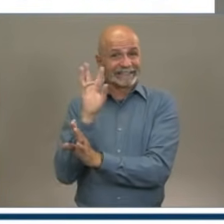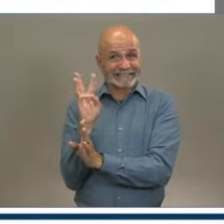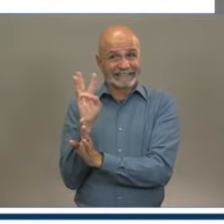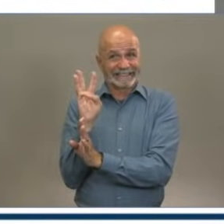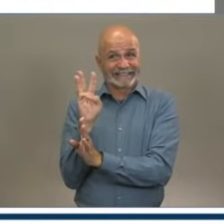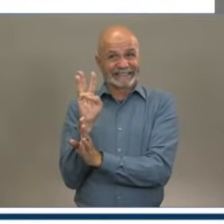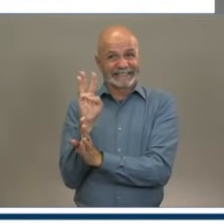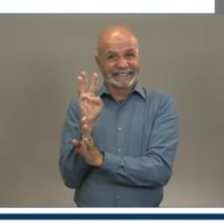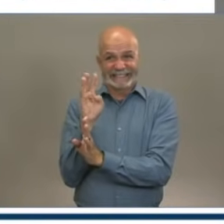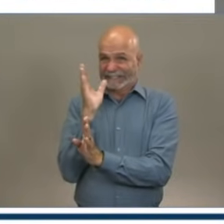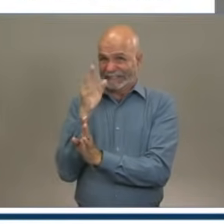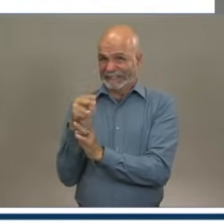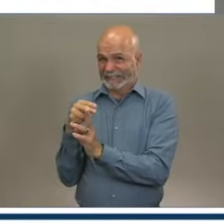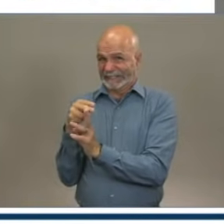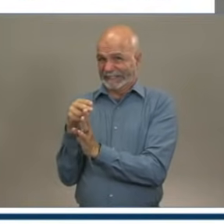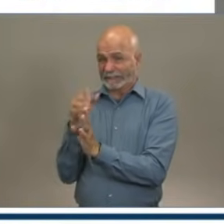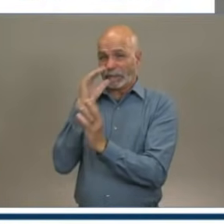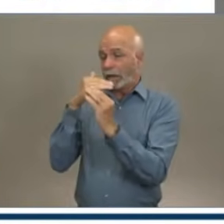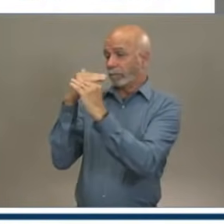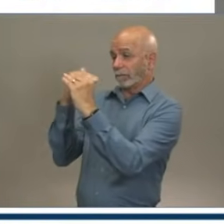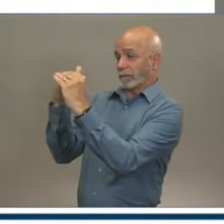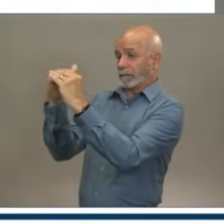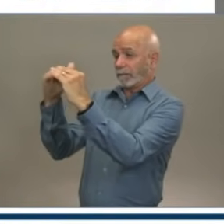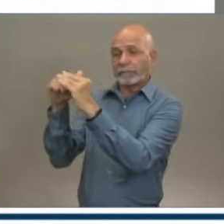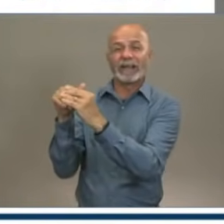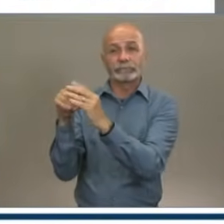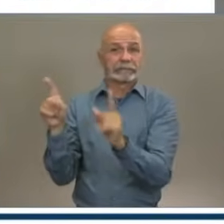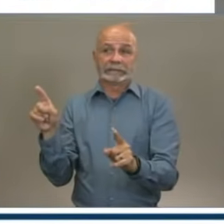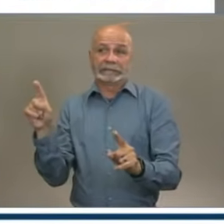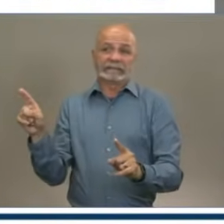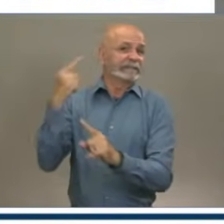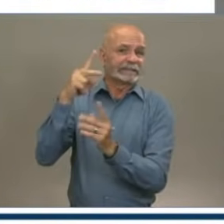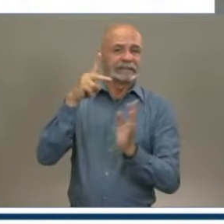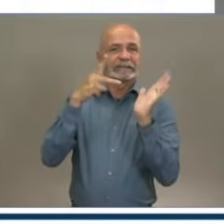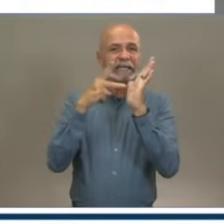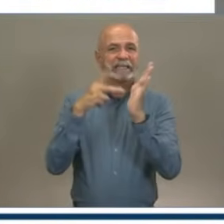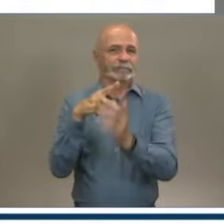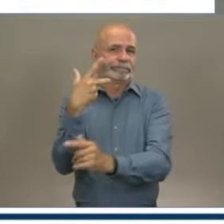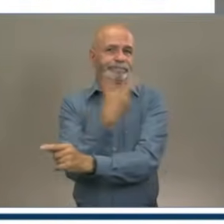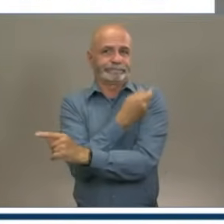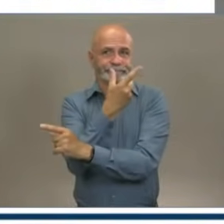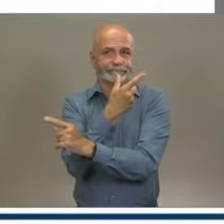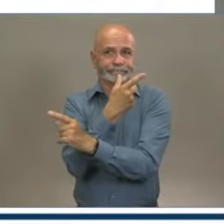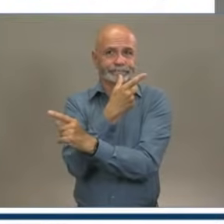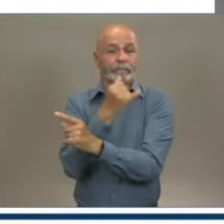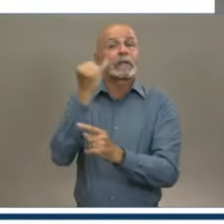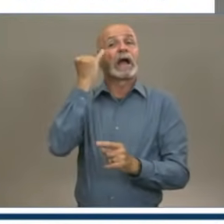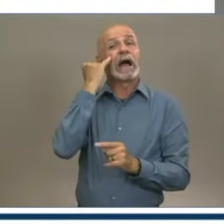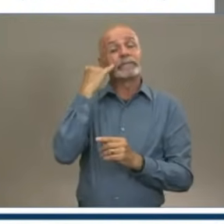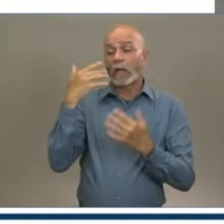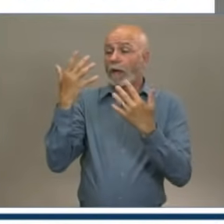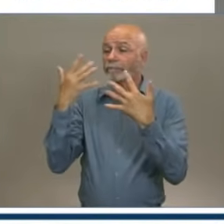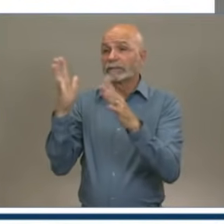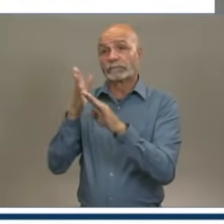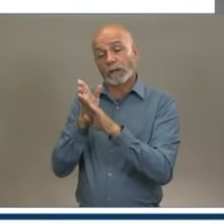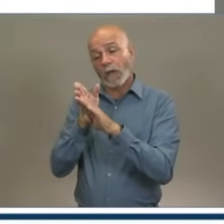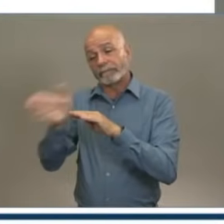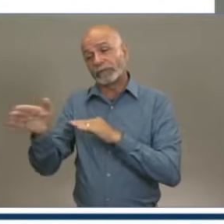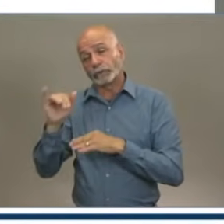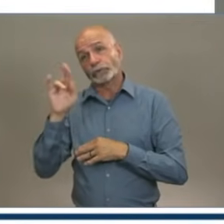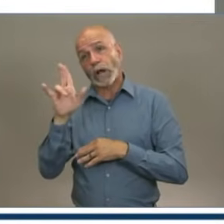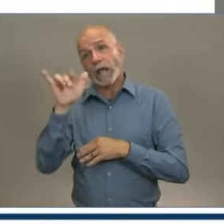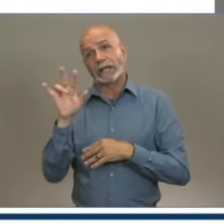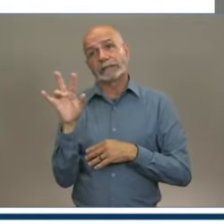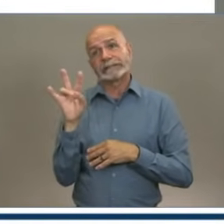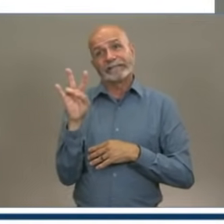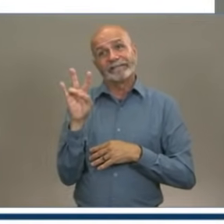reschedule their second dose. And those who get a first dose on or after July 7th will automatically get an email to reschedule